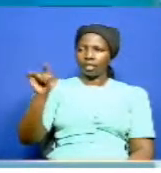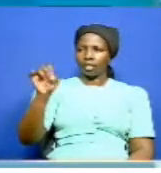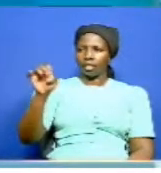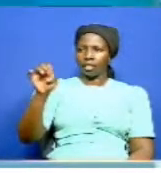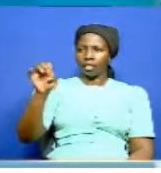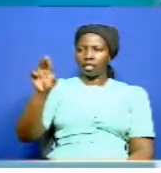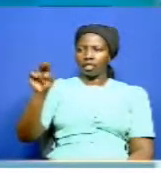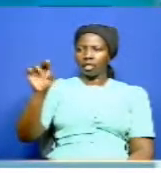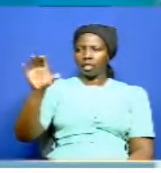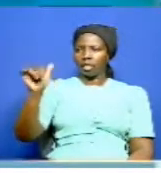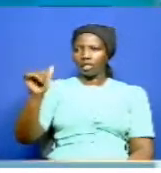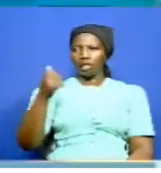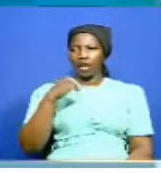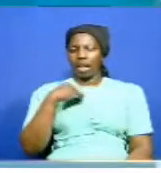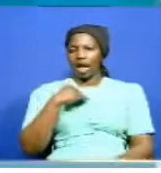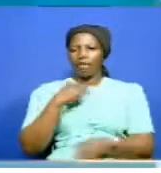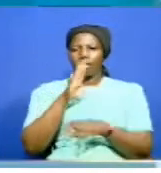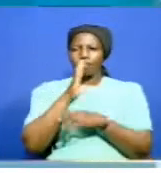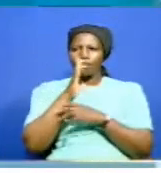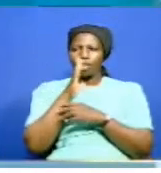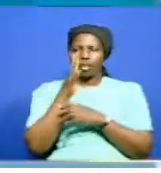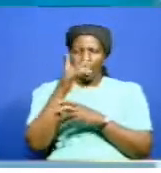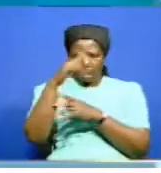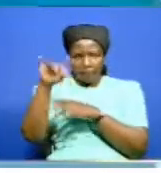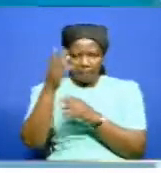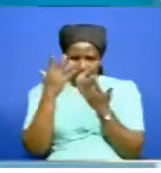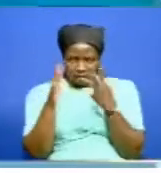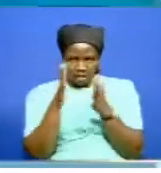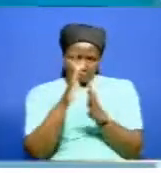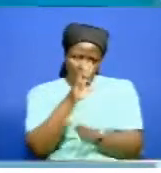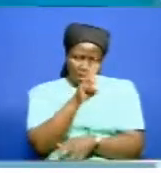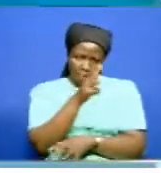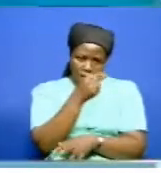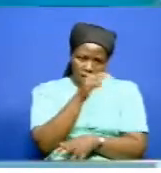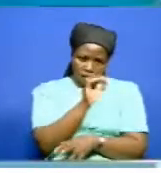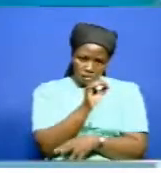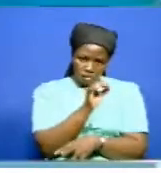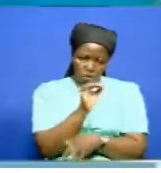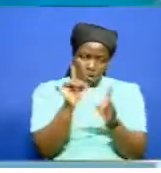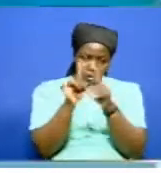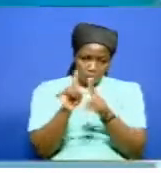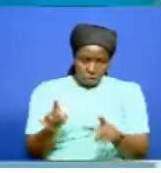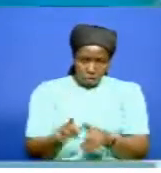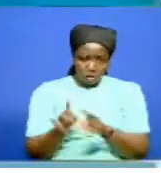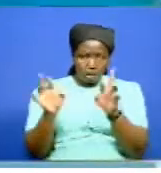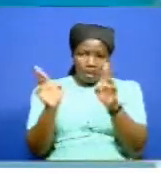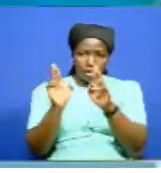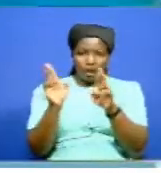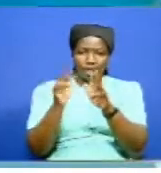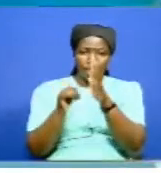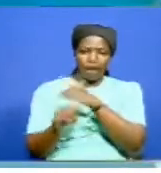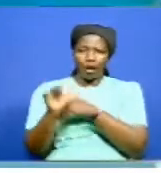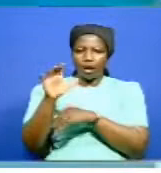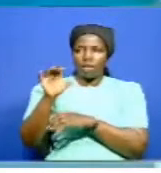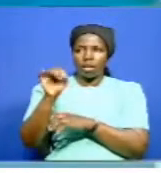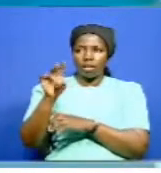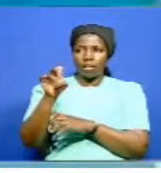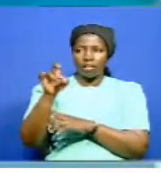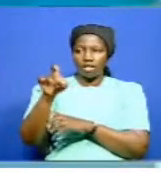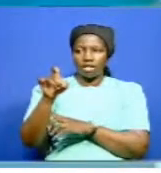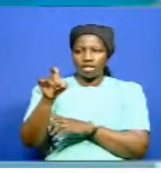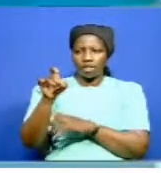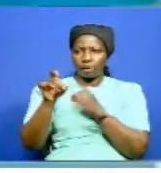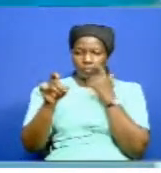the emergency use authorization listing by the WHO. And it's also available under the COVAX facility, the Gavi